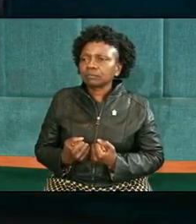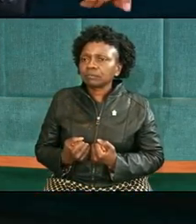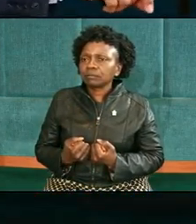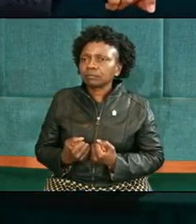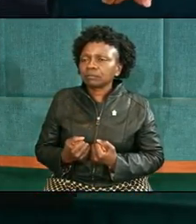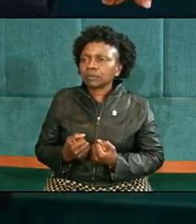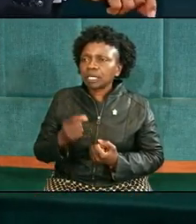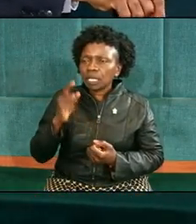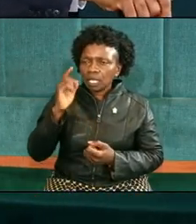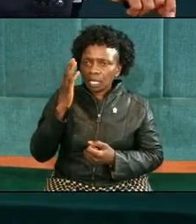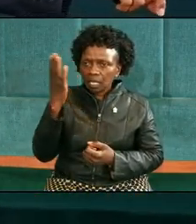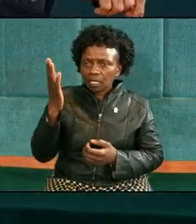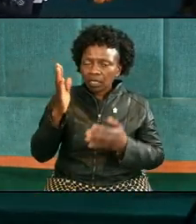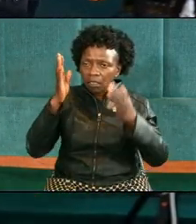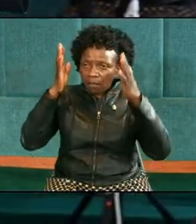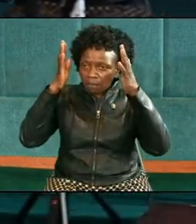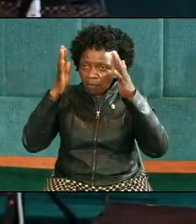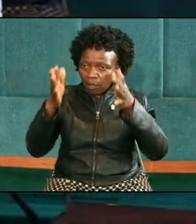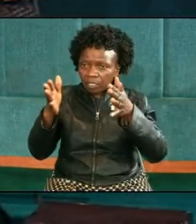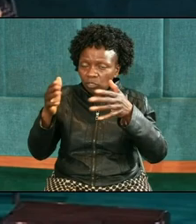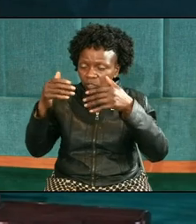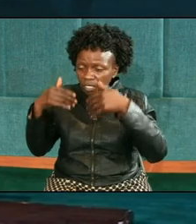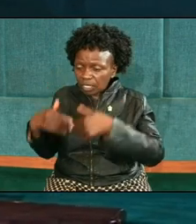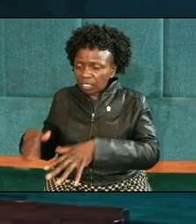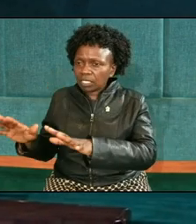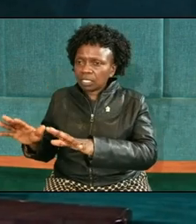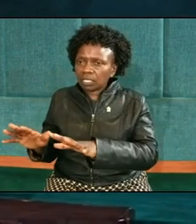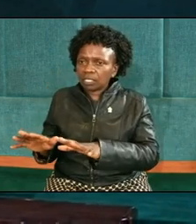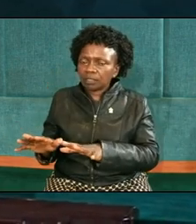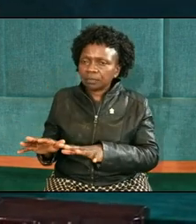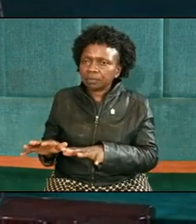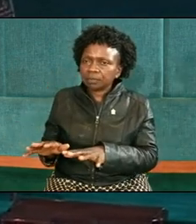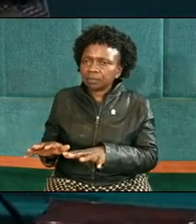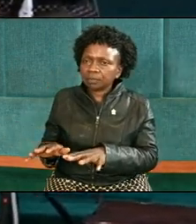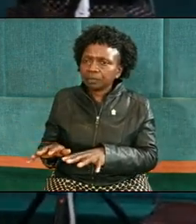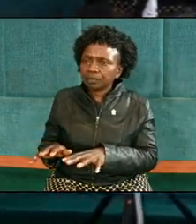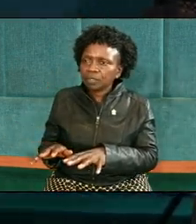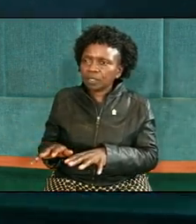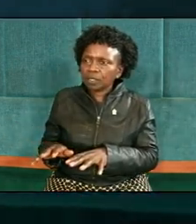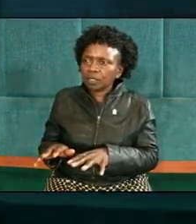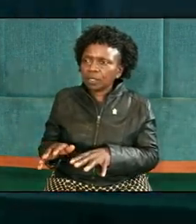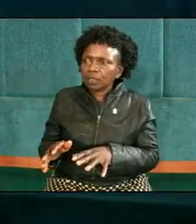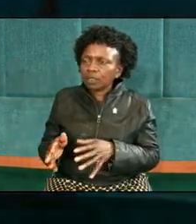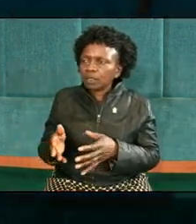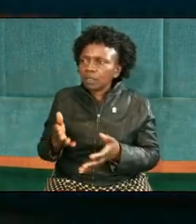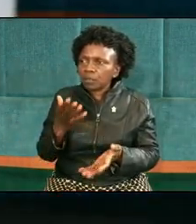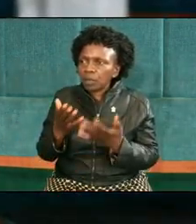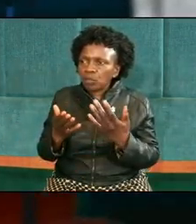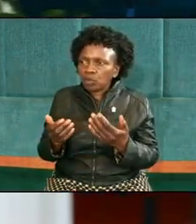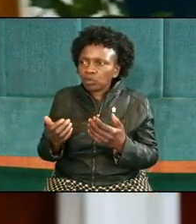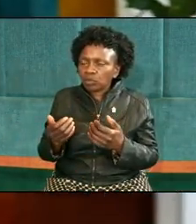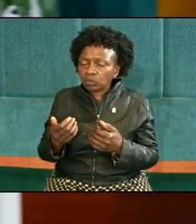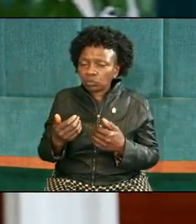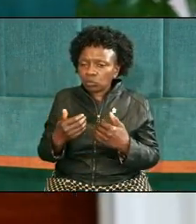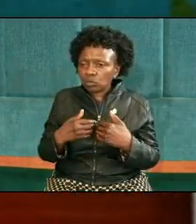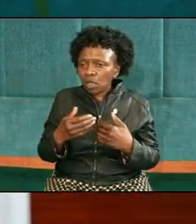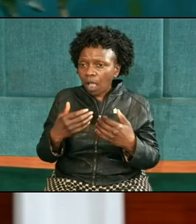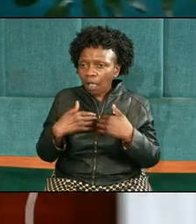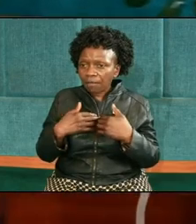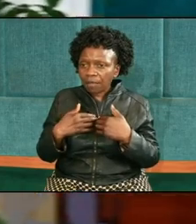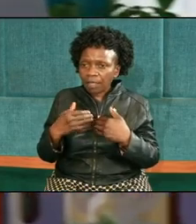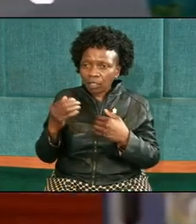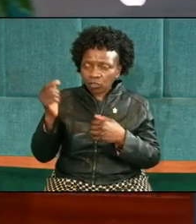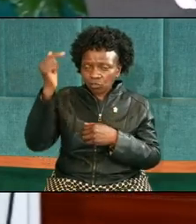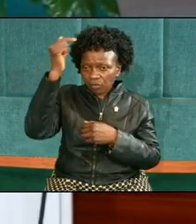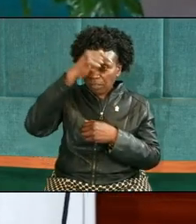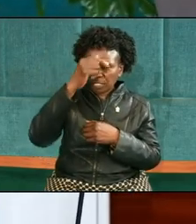He specializes in the rejects. You may not have been to college. You may not have no university degree. And you think